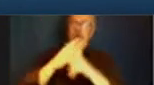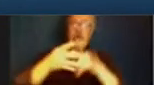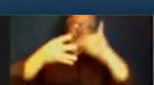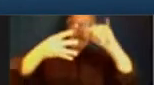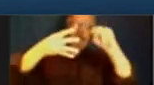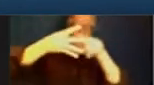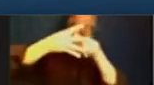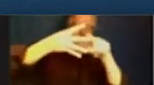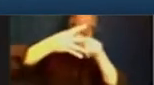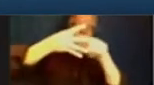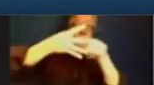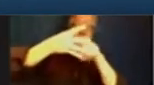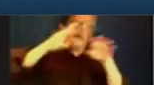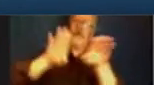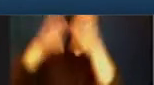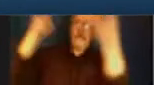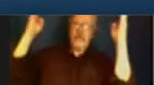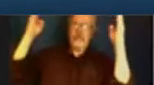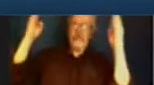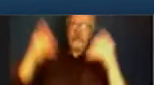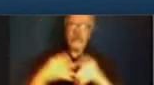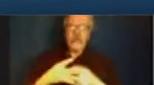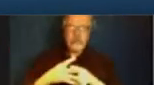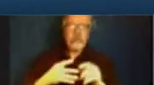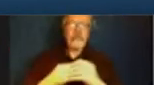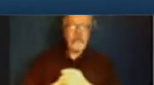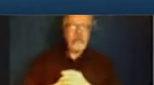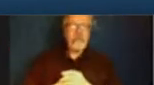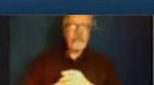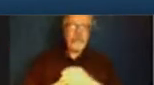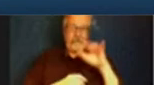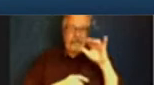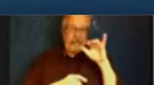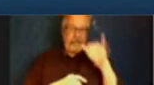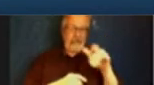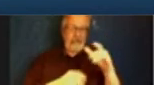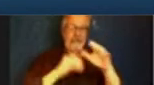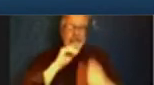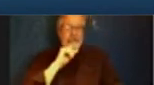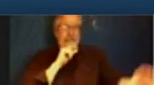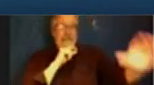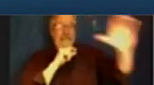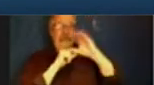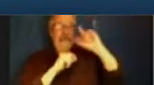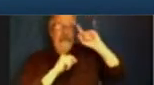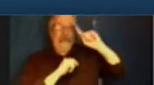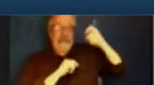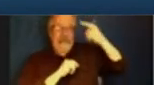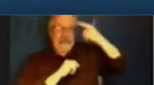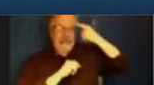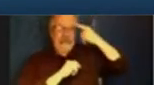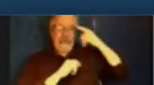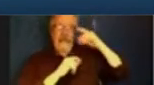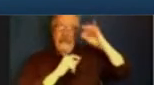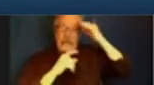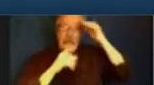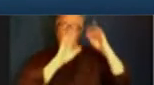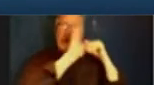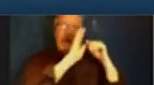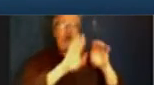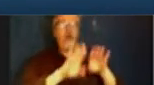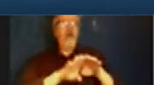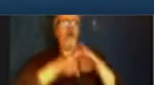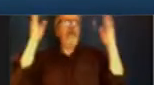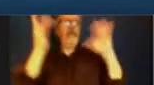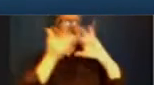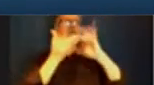efforts. This would be on top of the federal portal. So as you know, the federal government will be opening a portal for direct